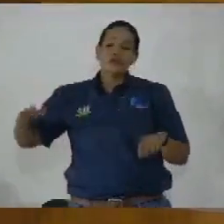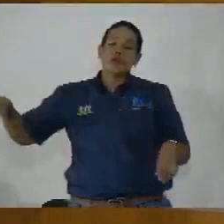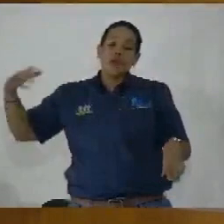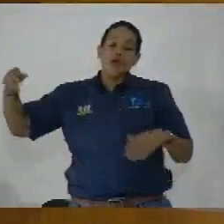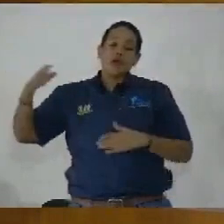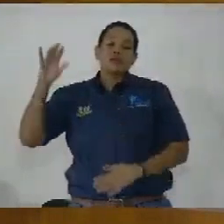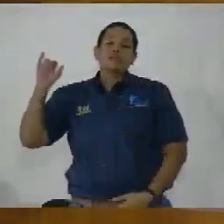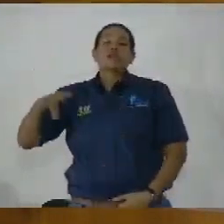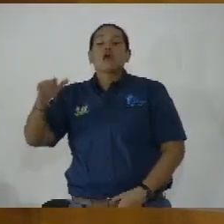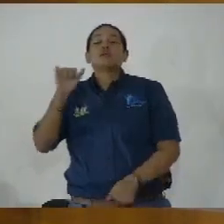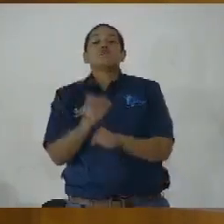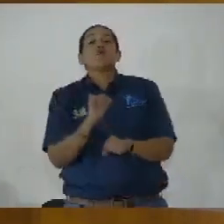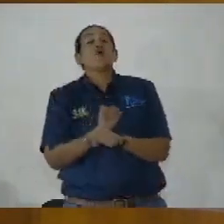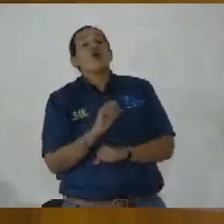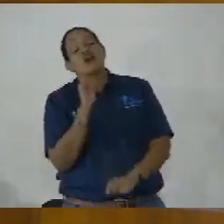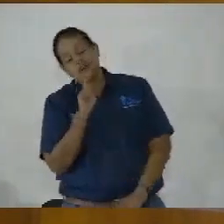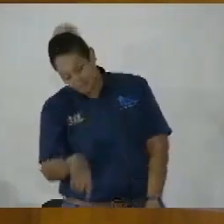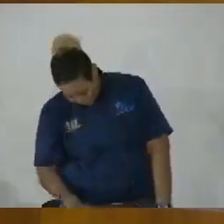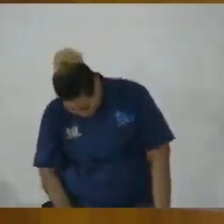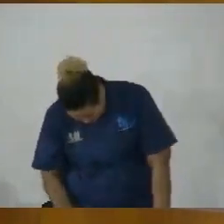So that is